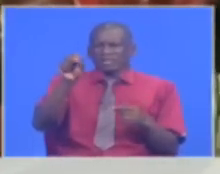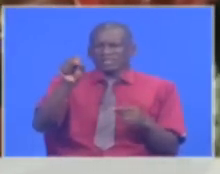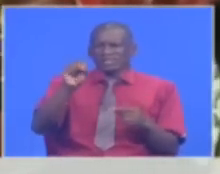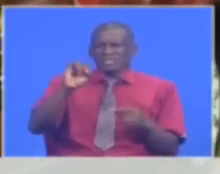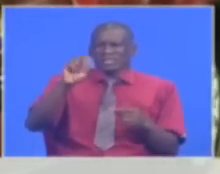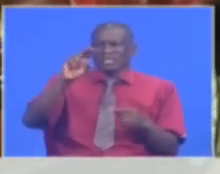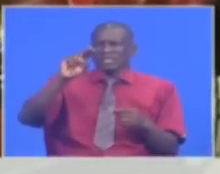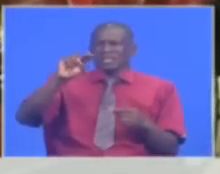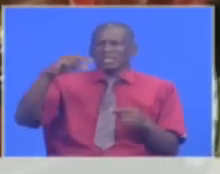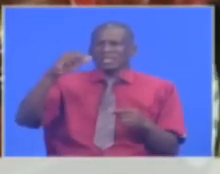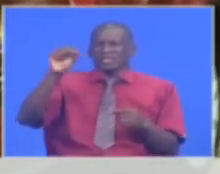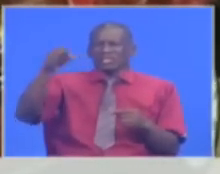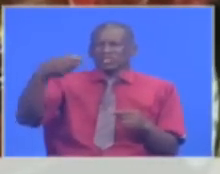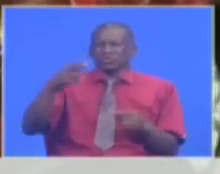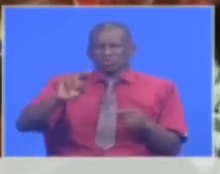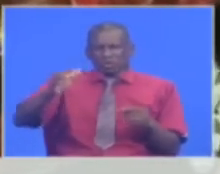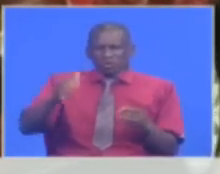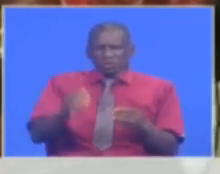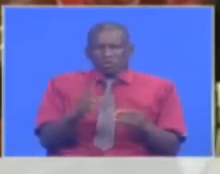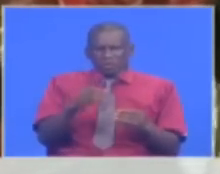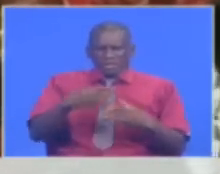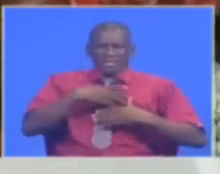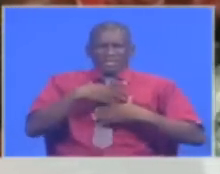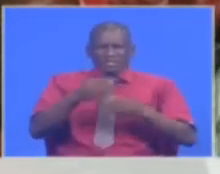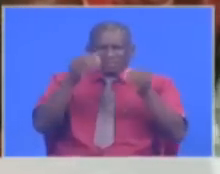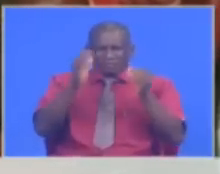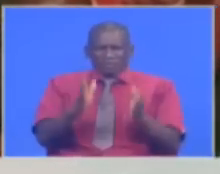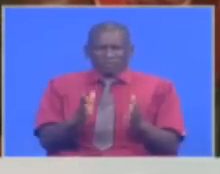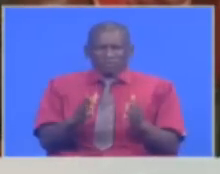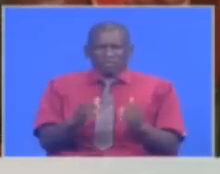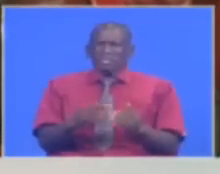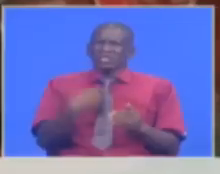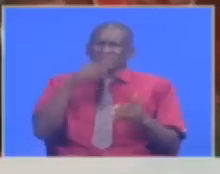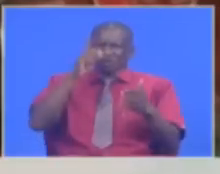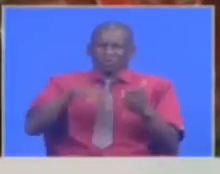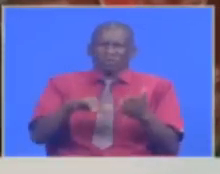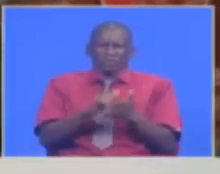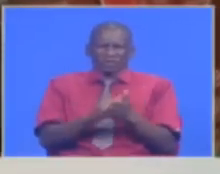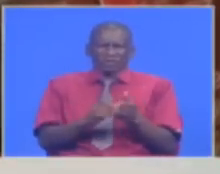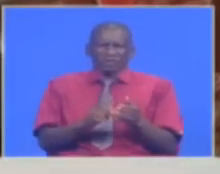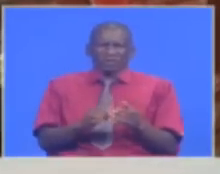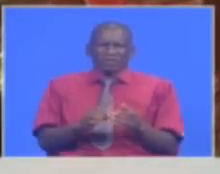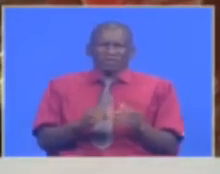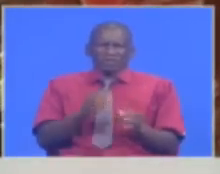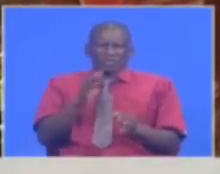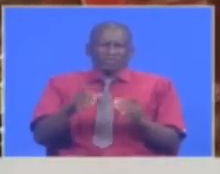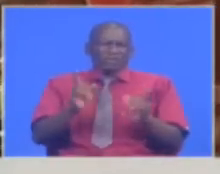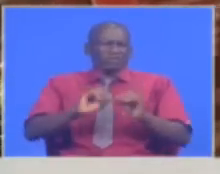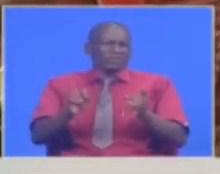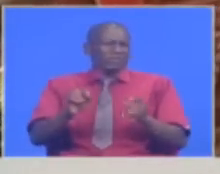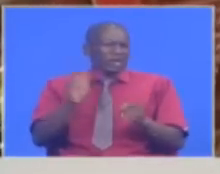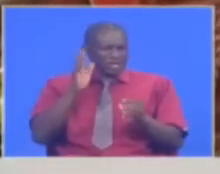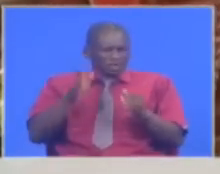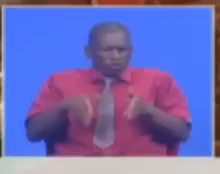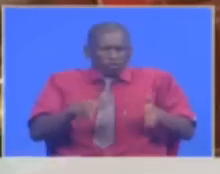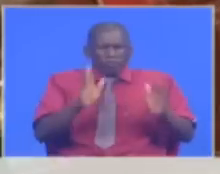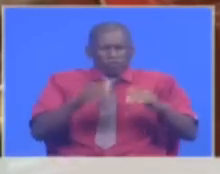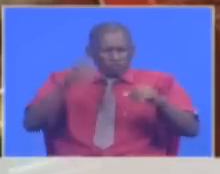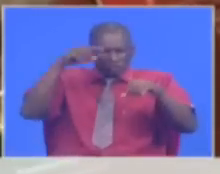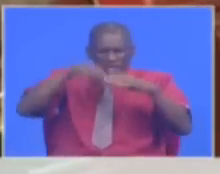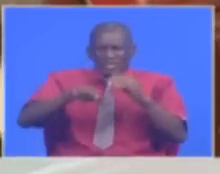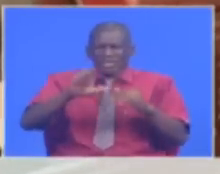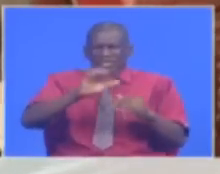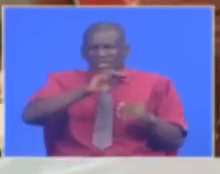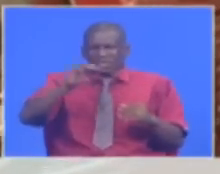the reactions, I found one particularly interesting, and the person was noting if one may not have had a chance to ride in a limo